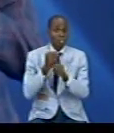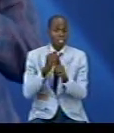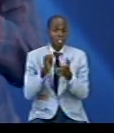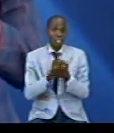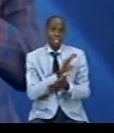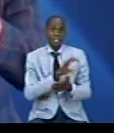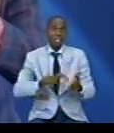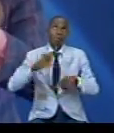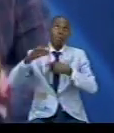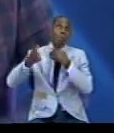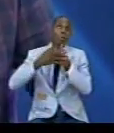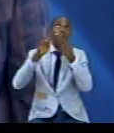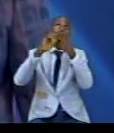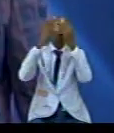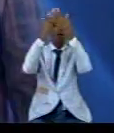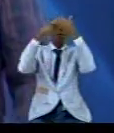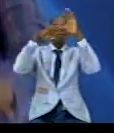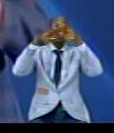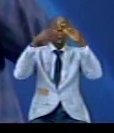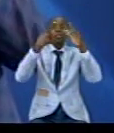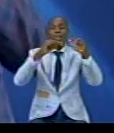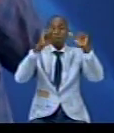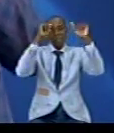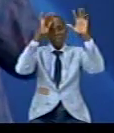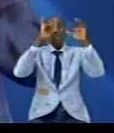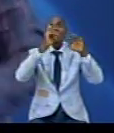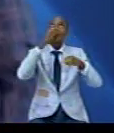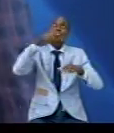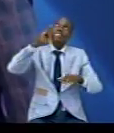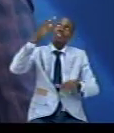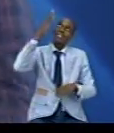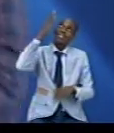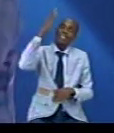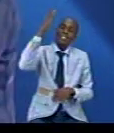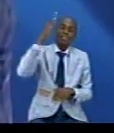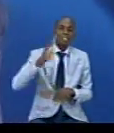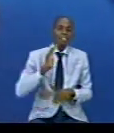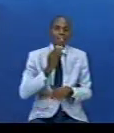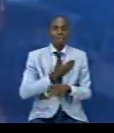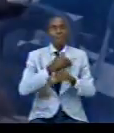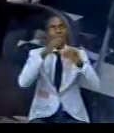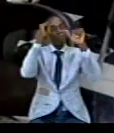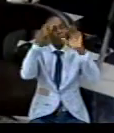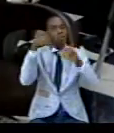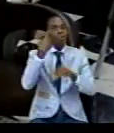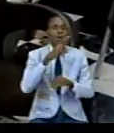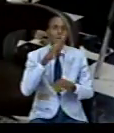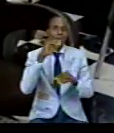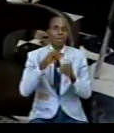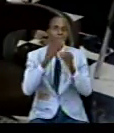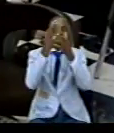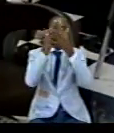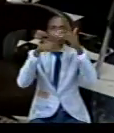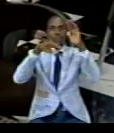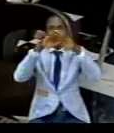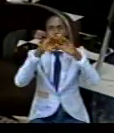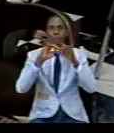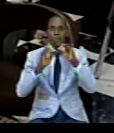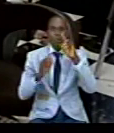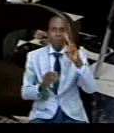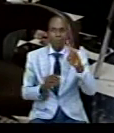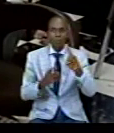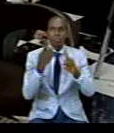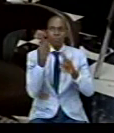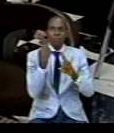is still where he is, a Father which art in heaven. Number one, the power of the